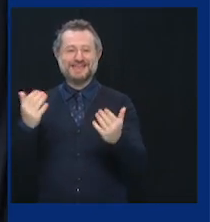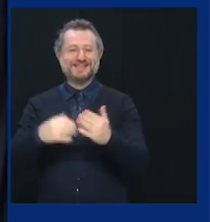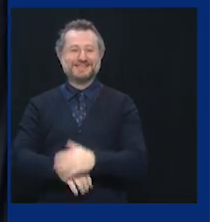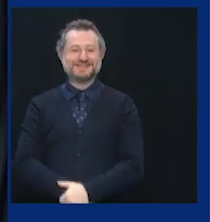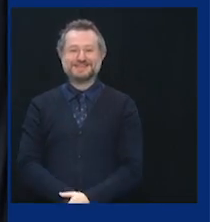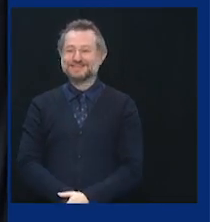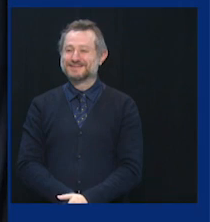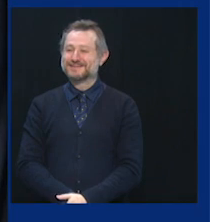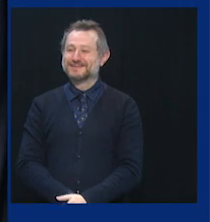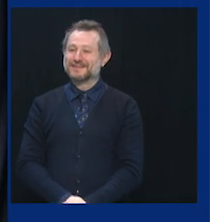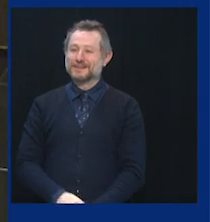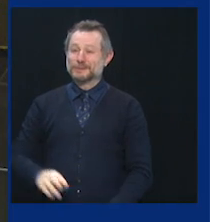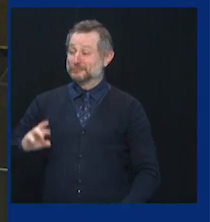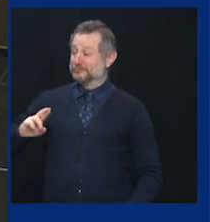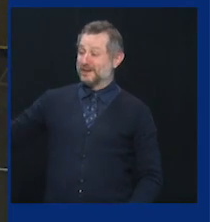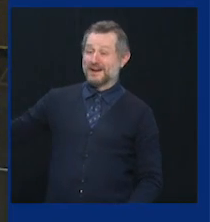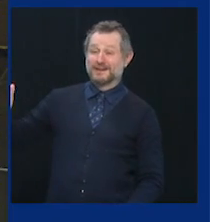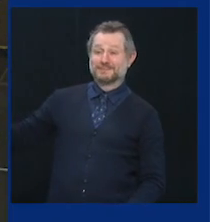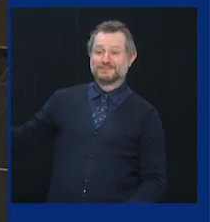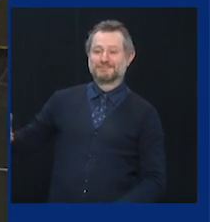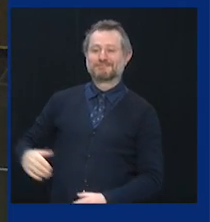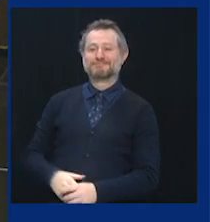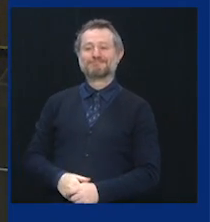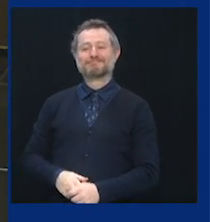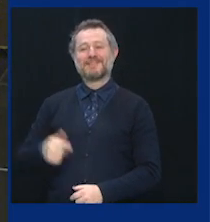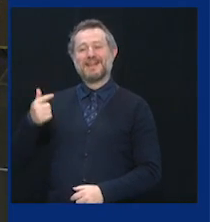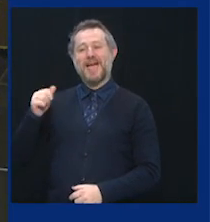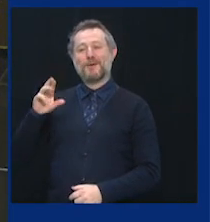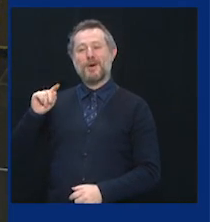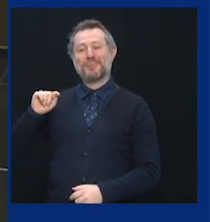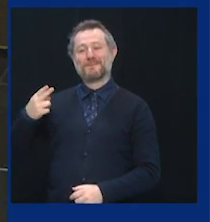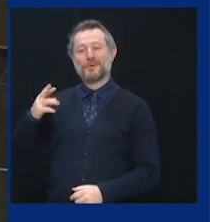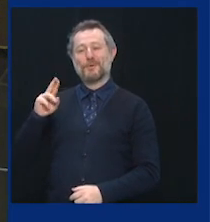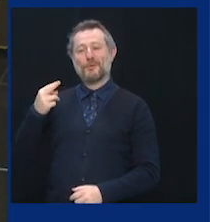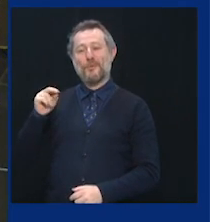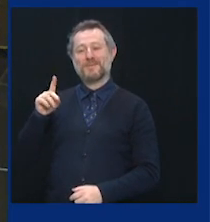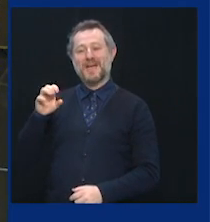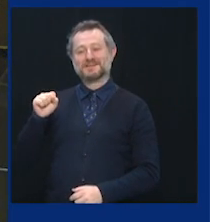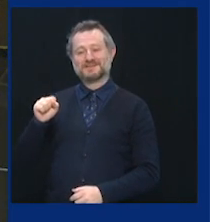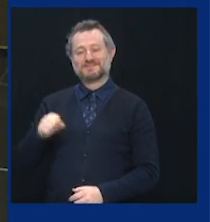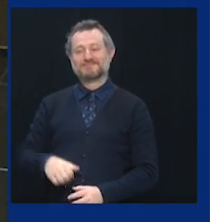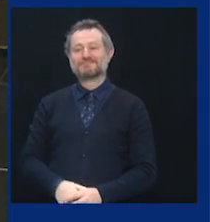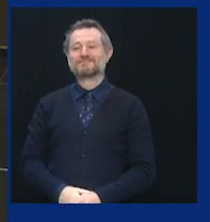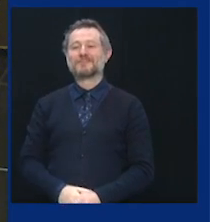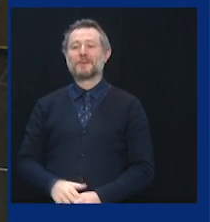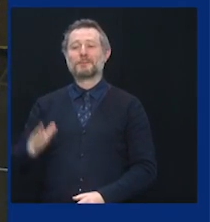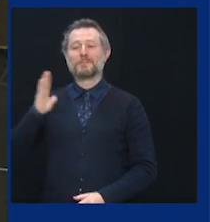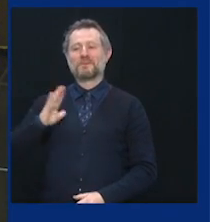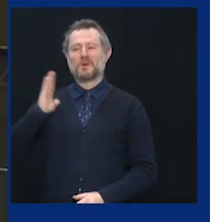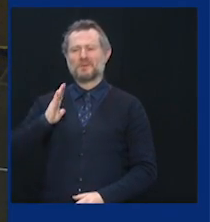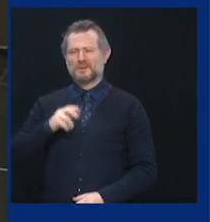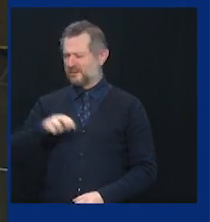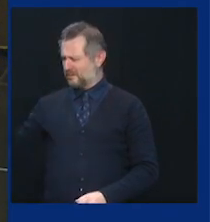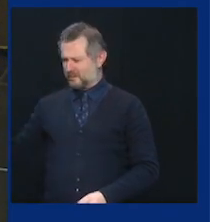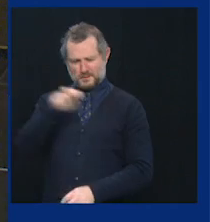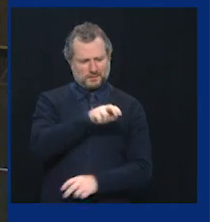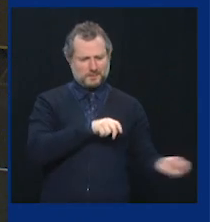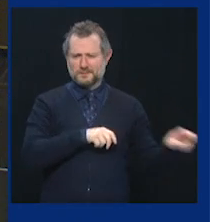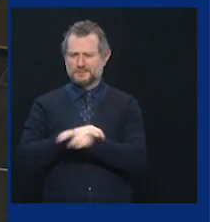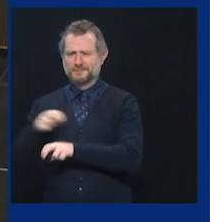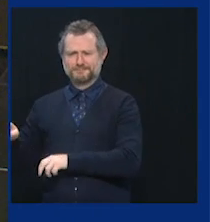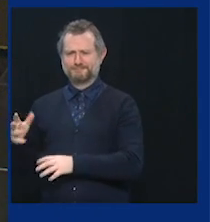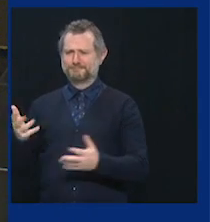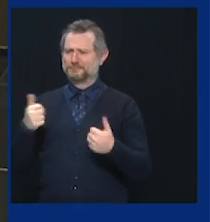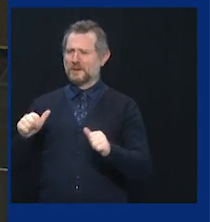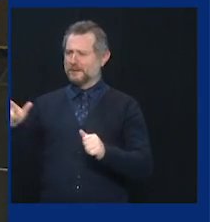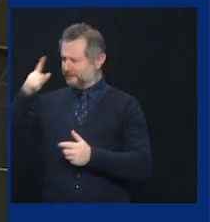To my far right, Gareth Rhodes. Change positions, try to confuse me, but they can't. To